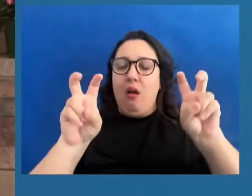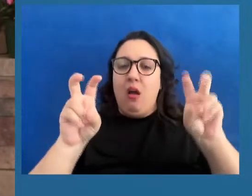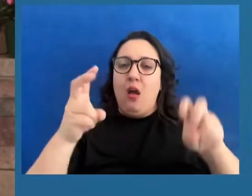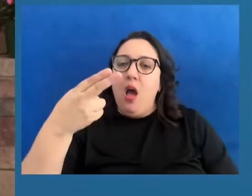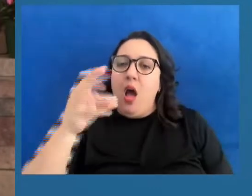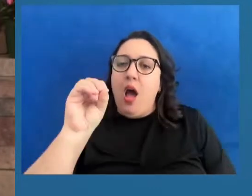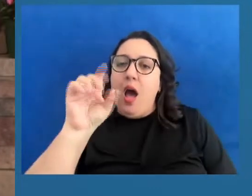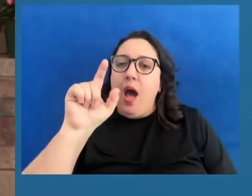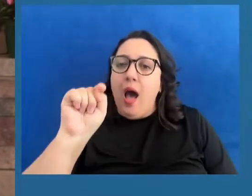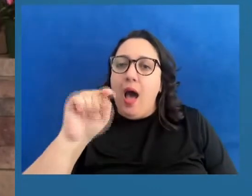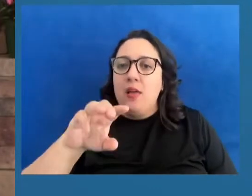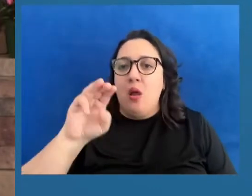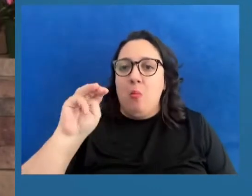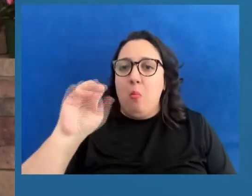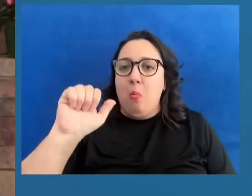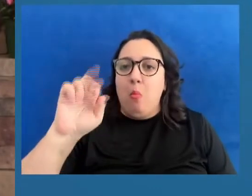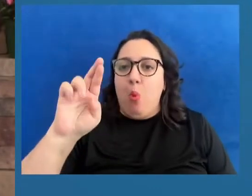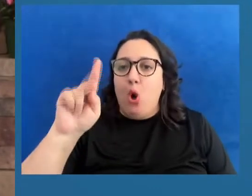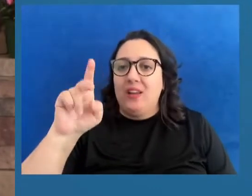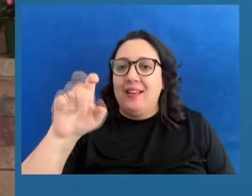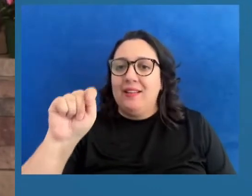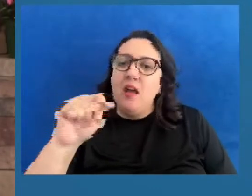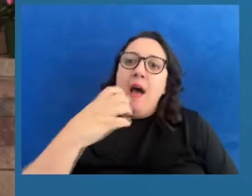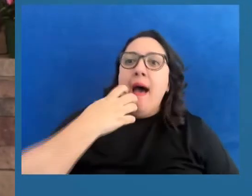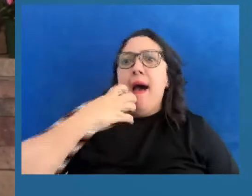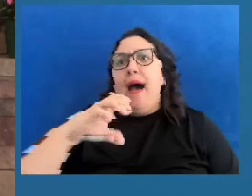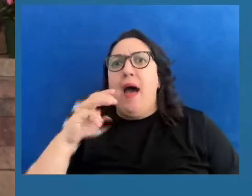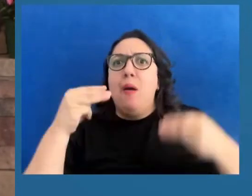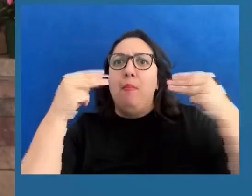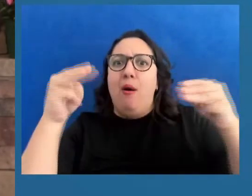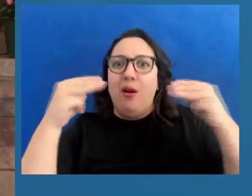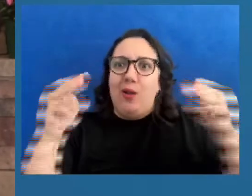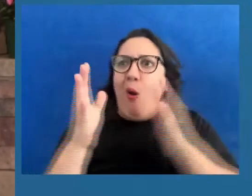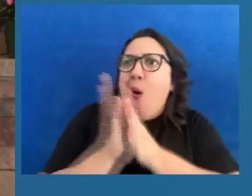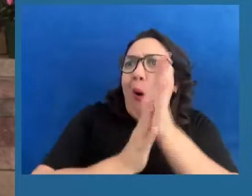It sounds really, hey, who doesn't want to be hot, right? It's great. It sounds great.